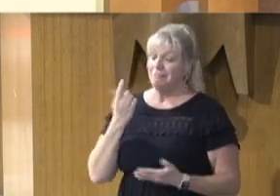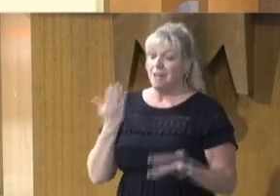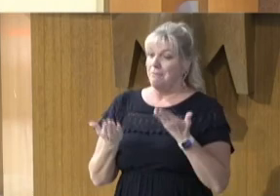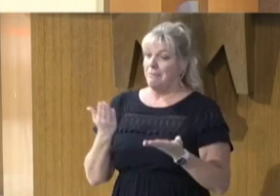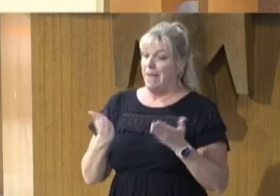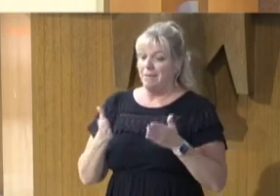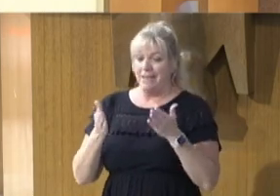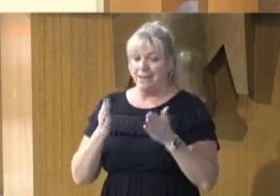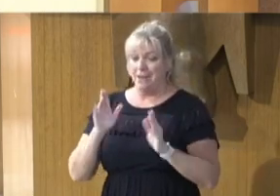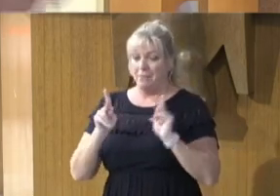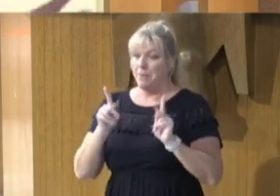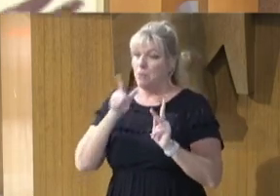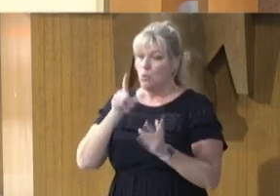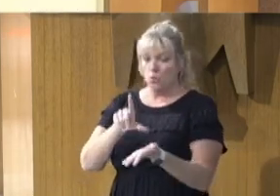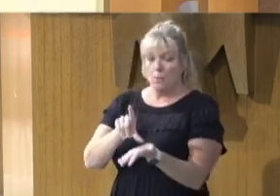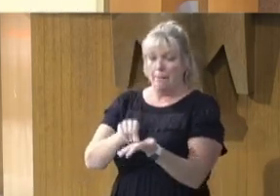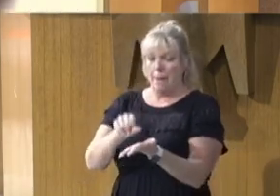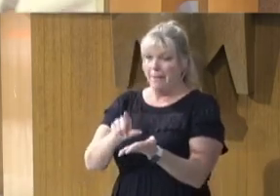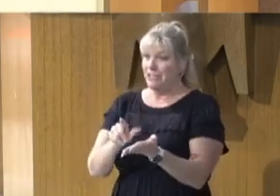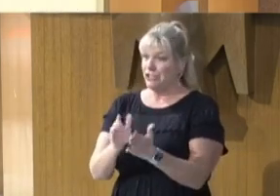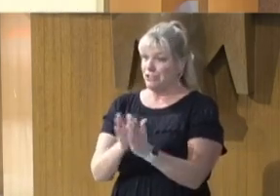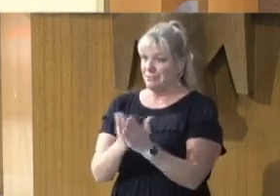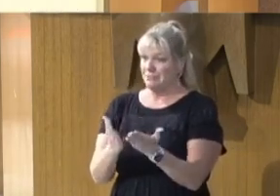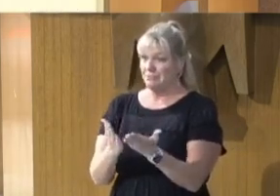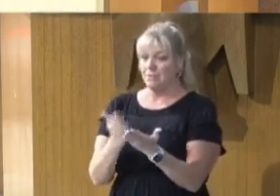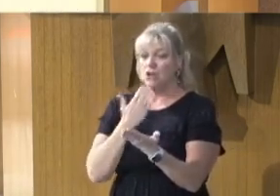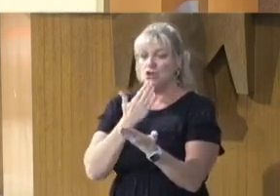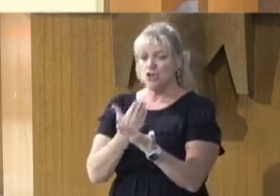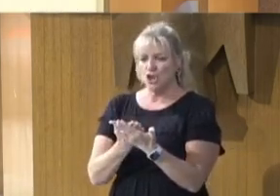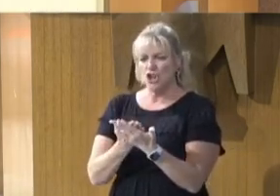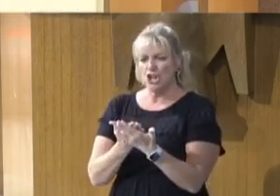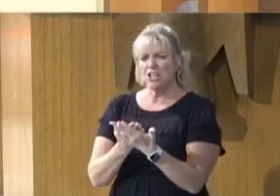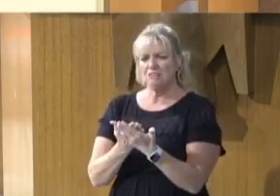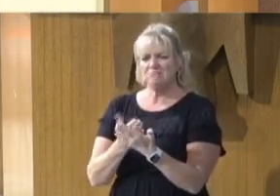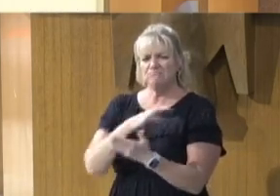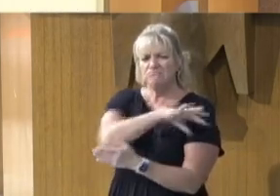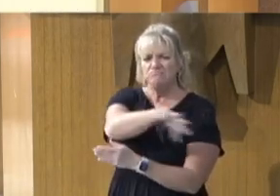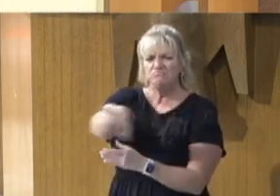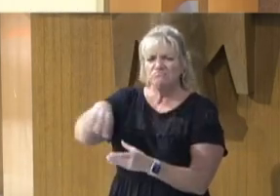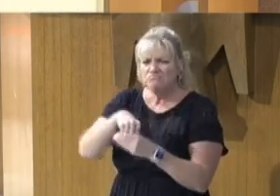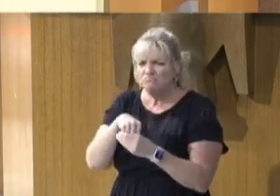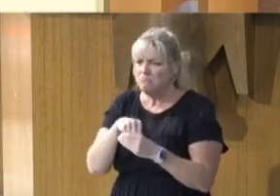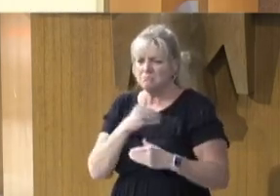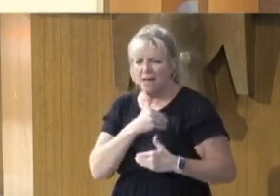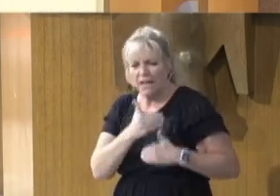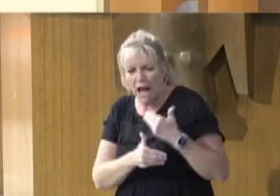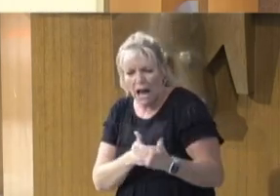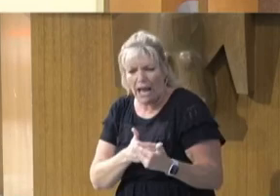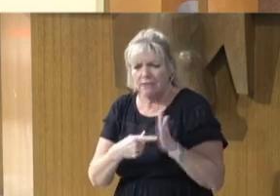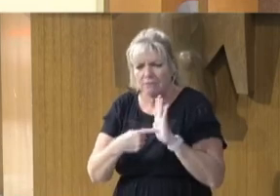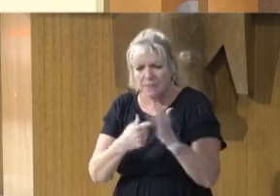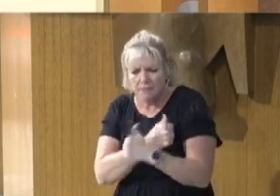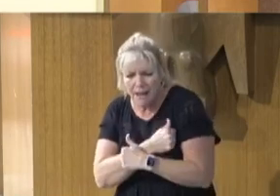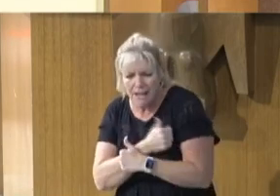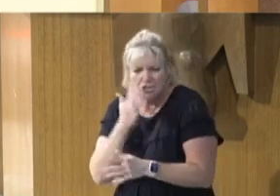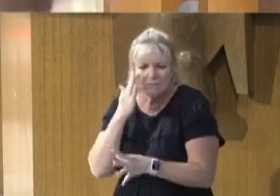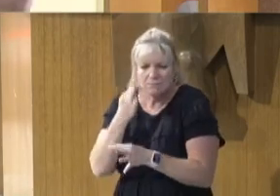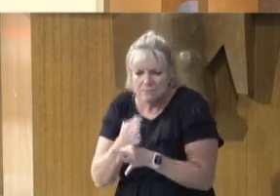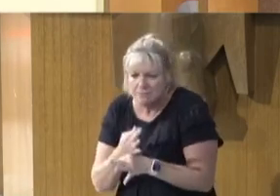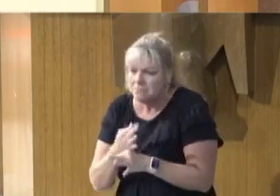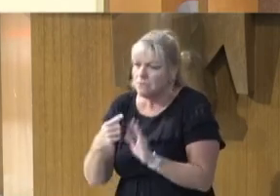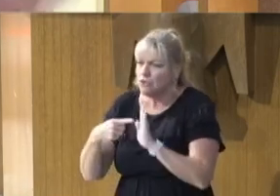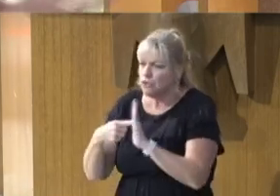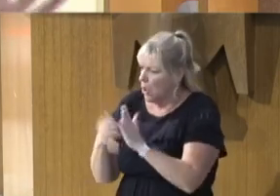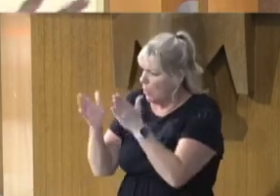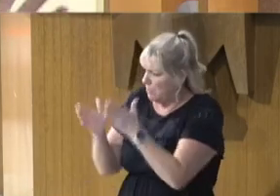just felt like the word good just encompasses all of those qualities. He's kind, he's compassionate, he's faithful, he's neighborly. He's